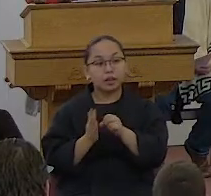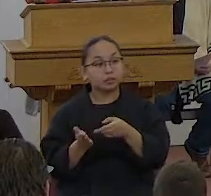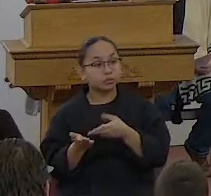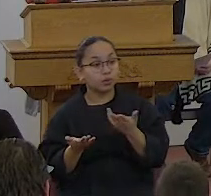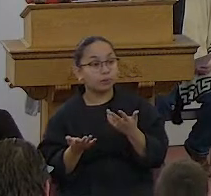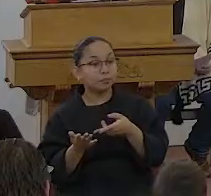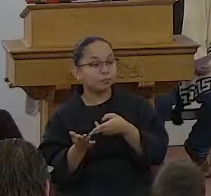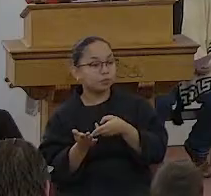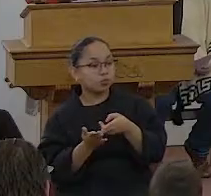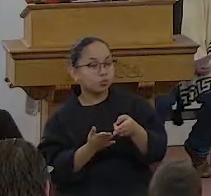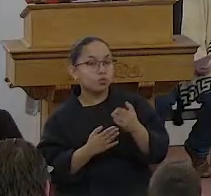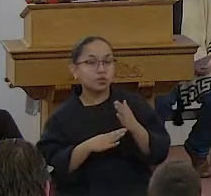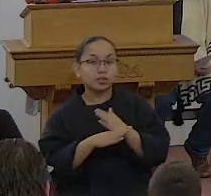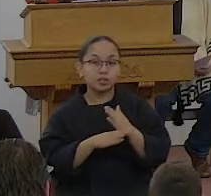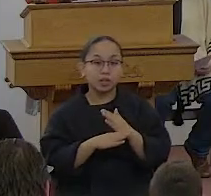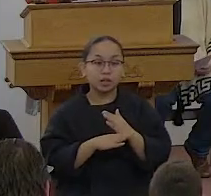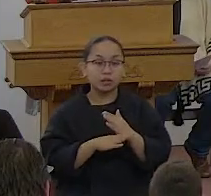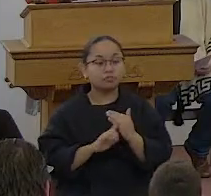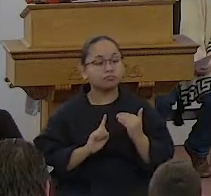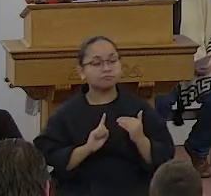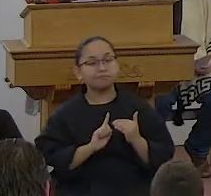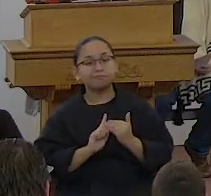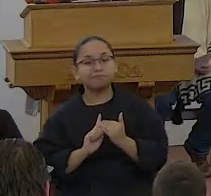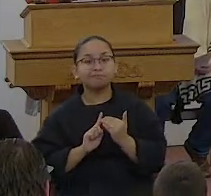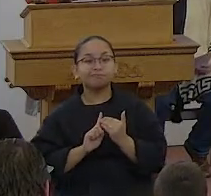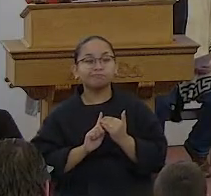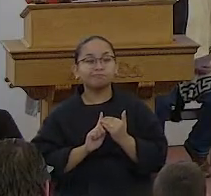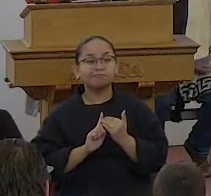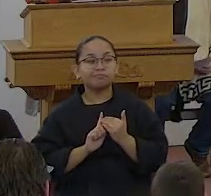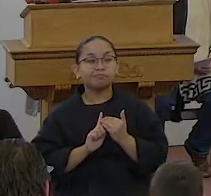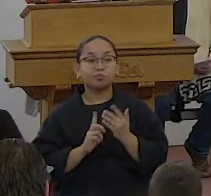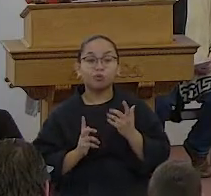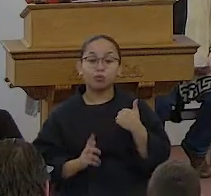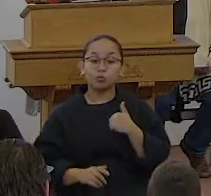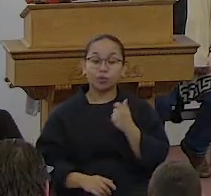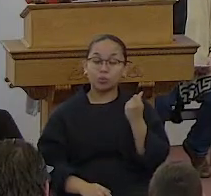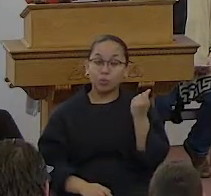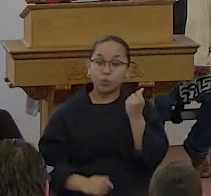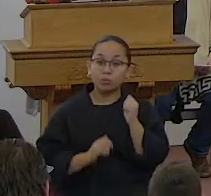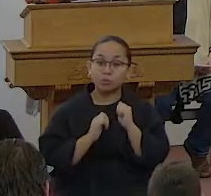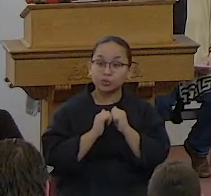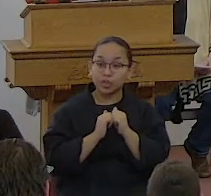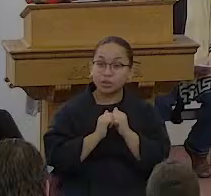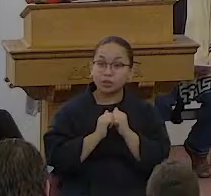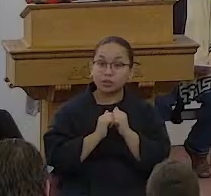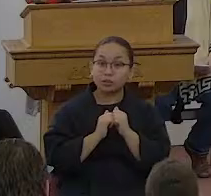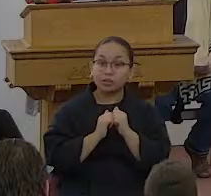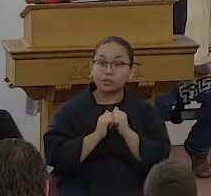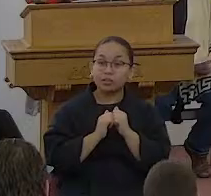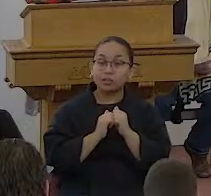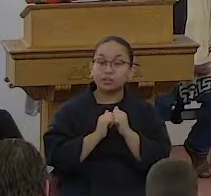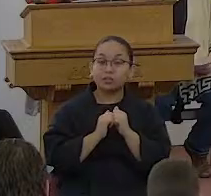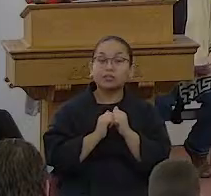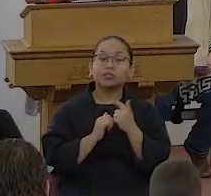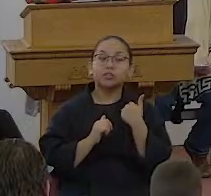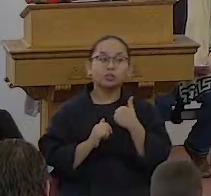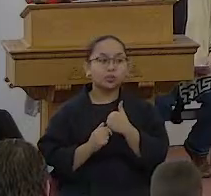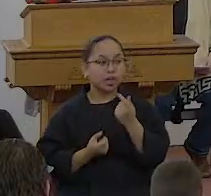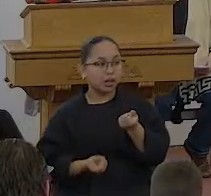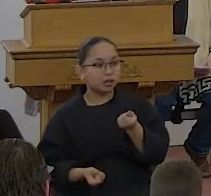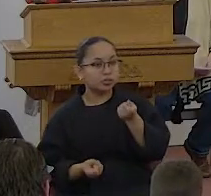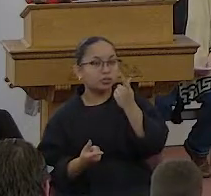shared and to remind us that we hold together and bring more light of understanding